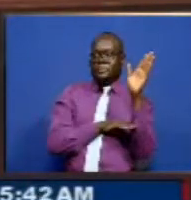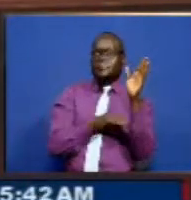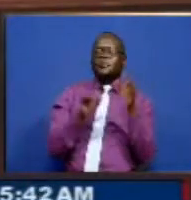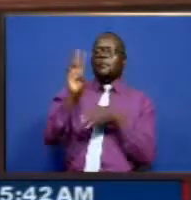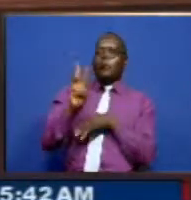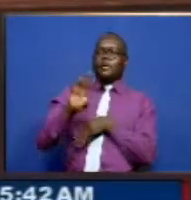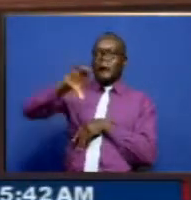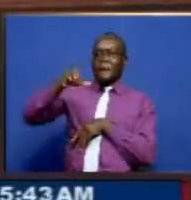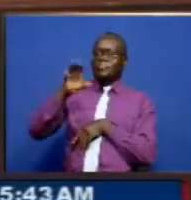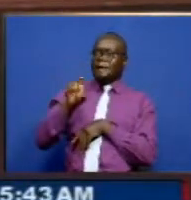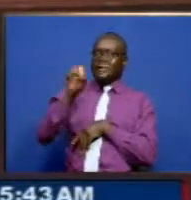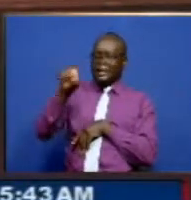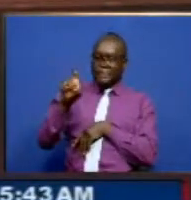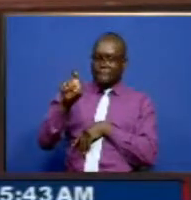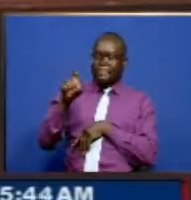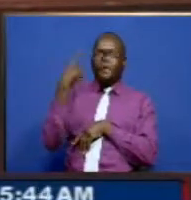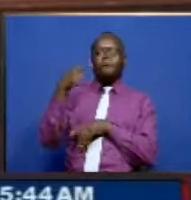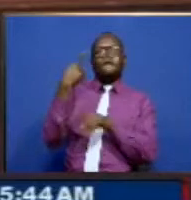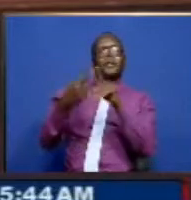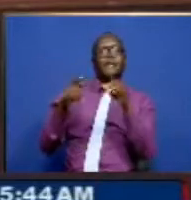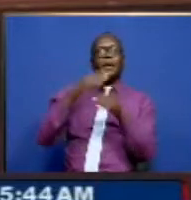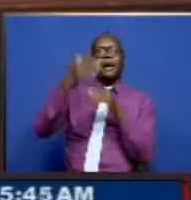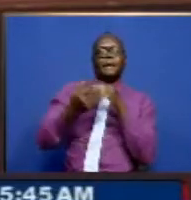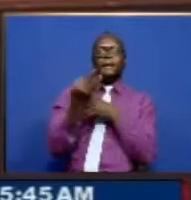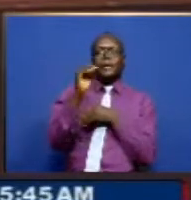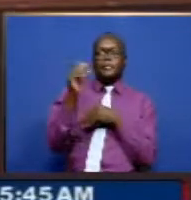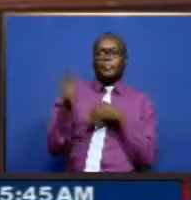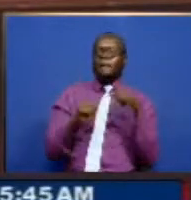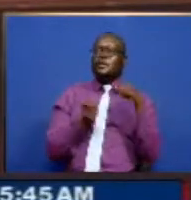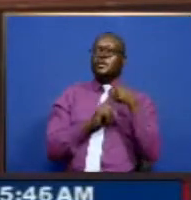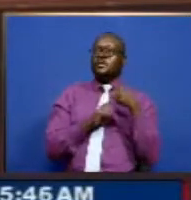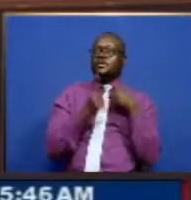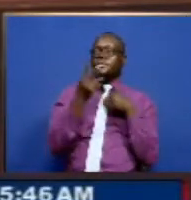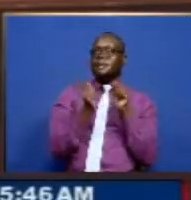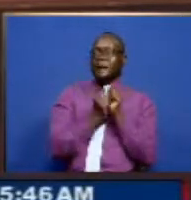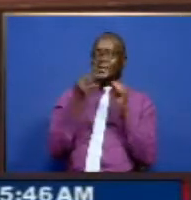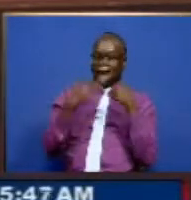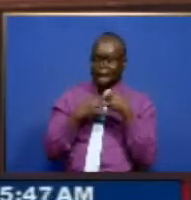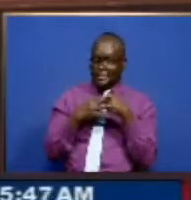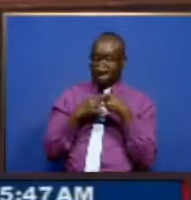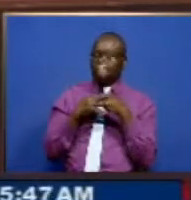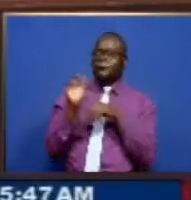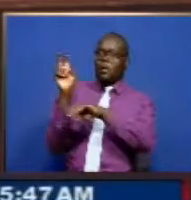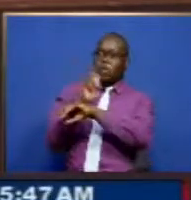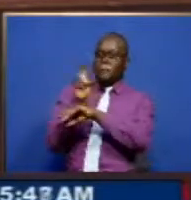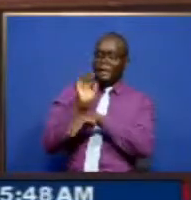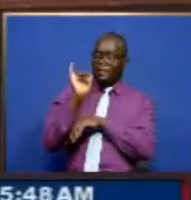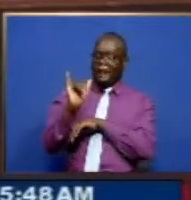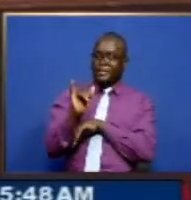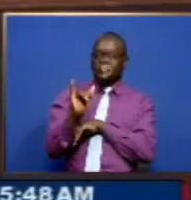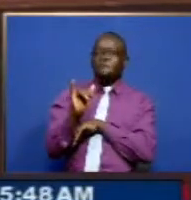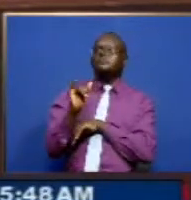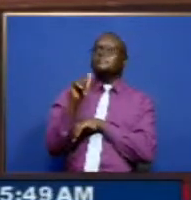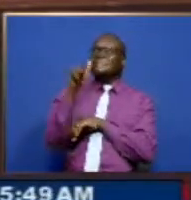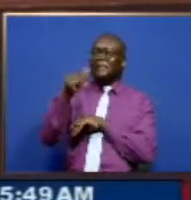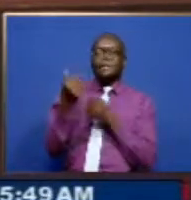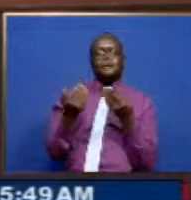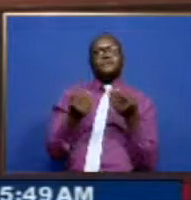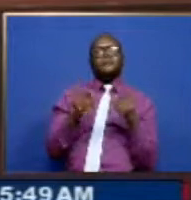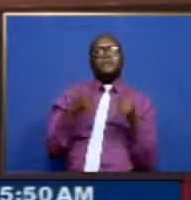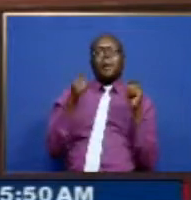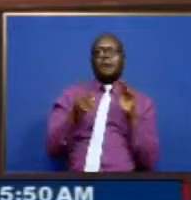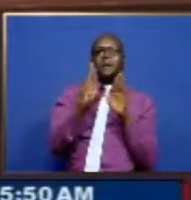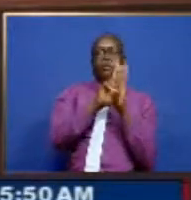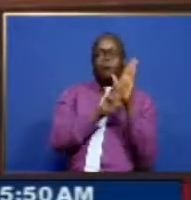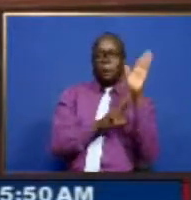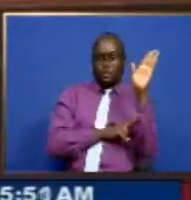County Executive for the year ended 30th June 2018, observed the following glaring